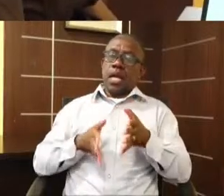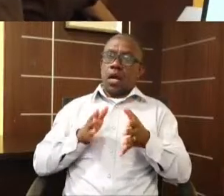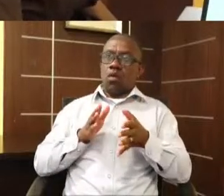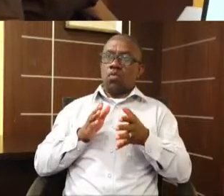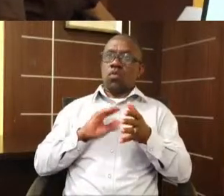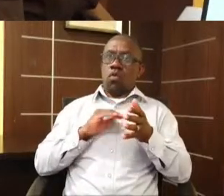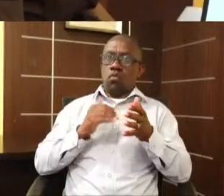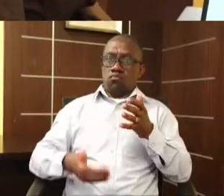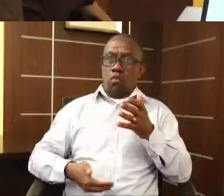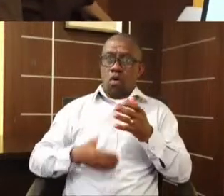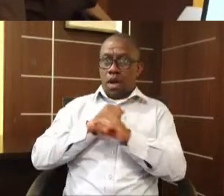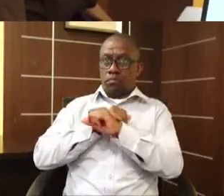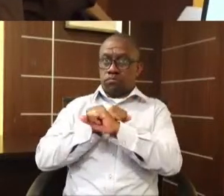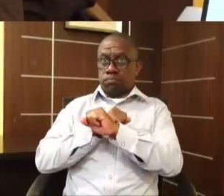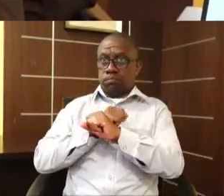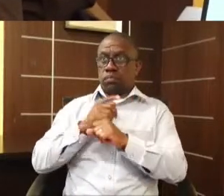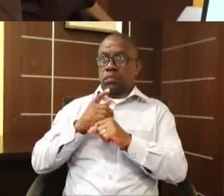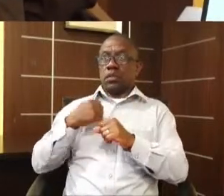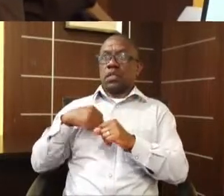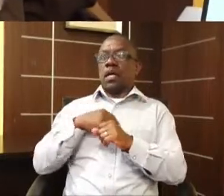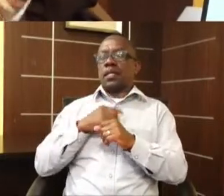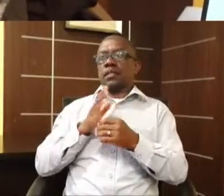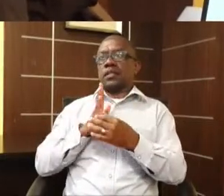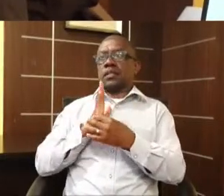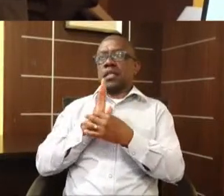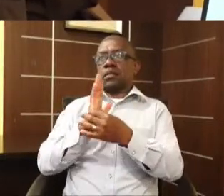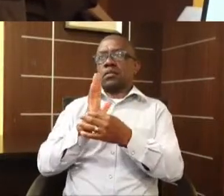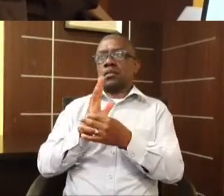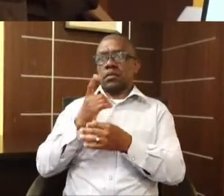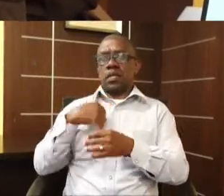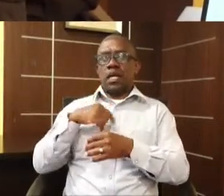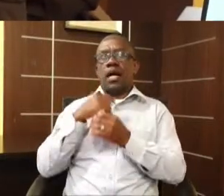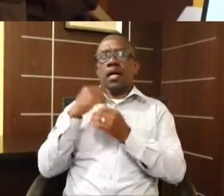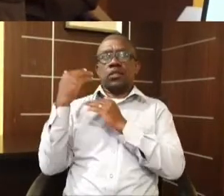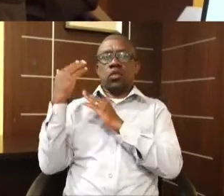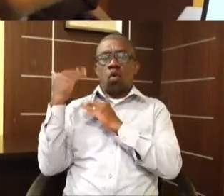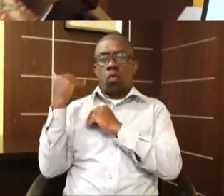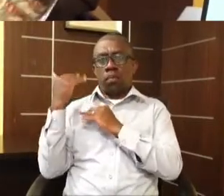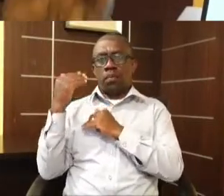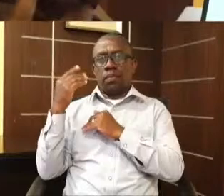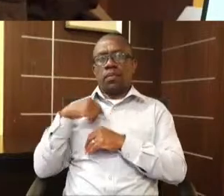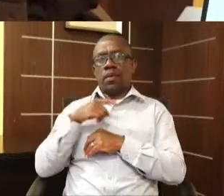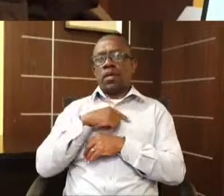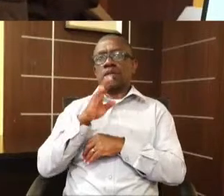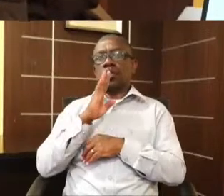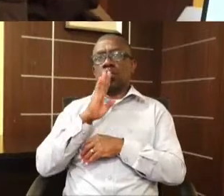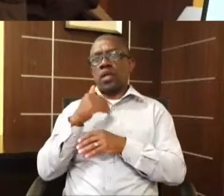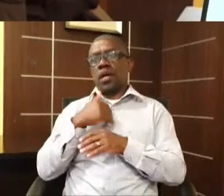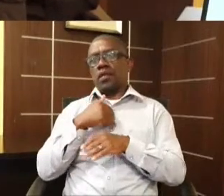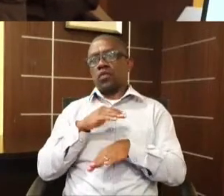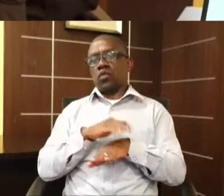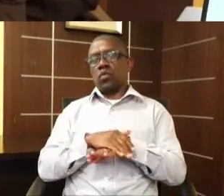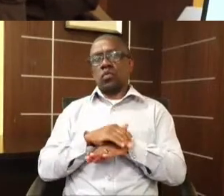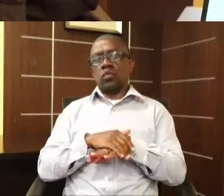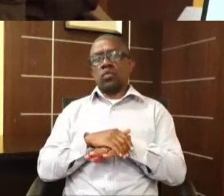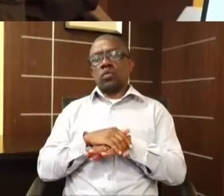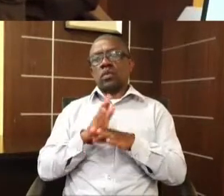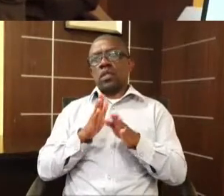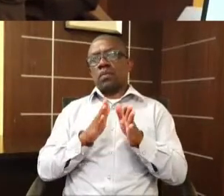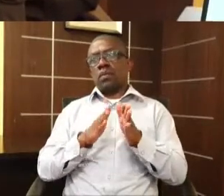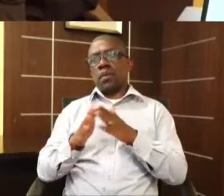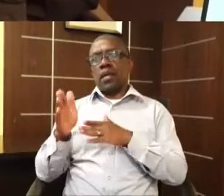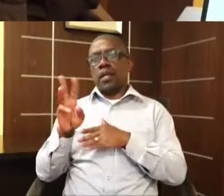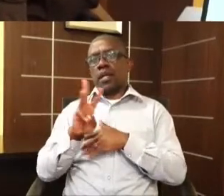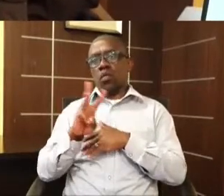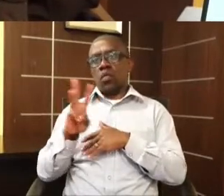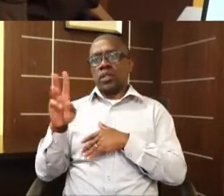prevalence rate, we're also guided by that. So we are hoping we can set our feet on West